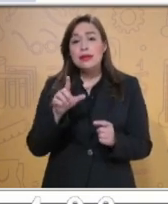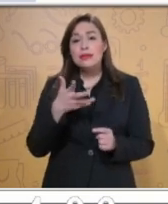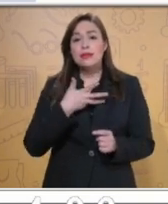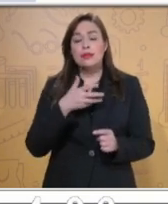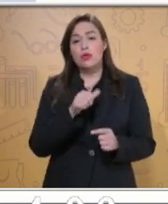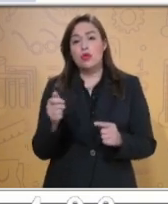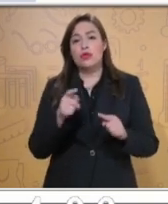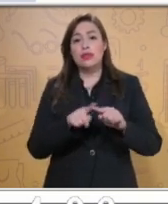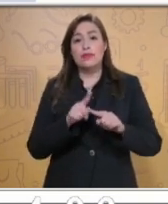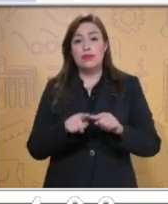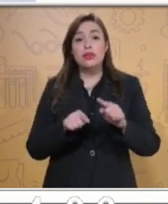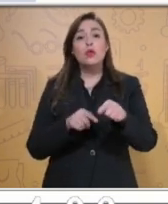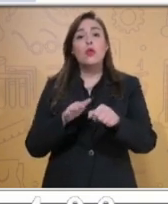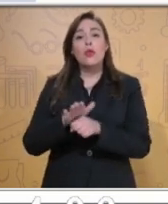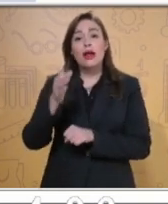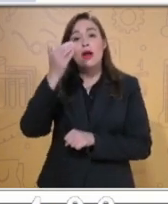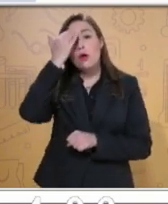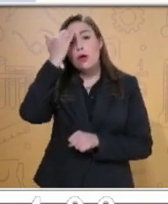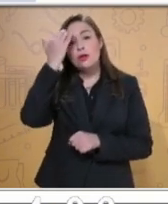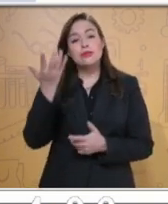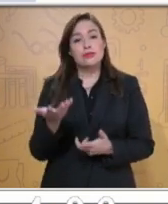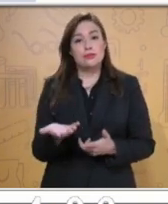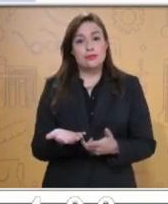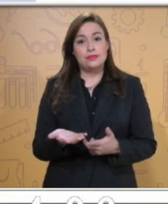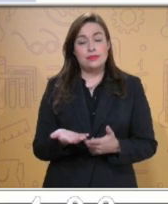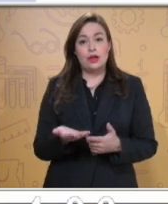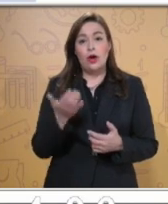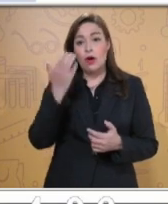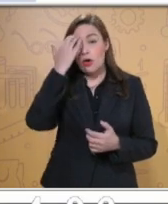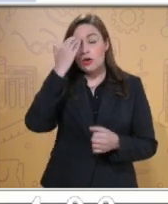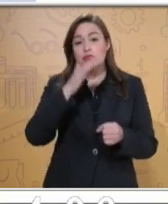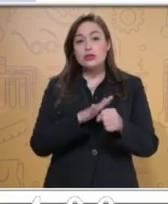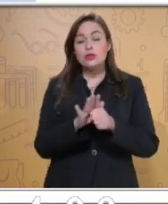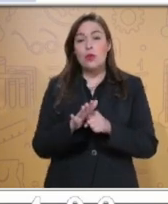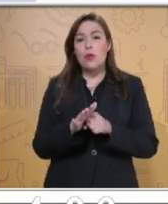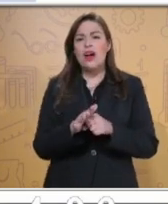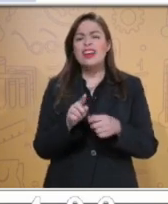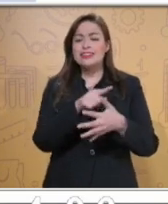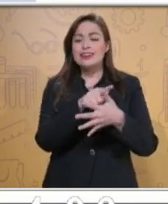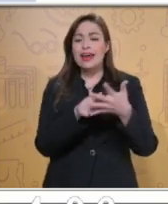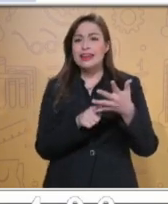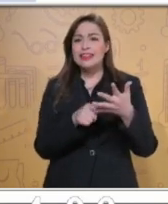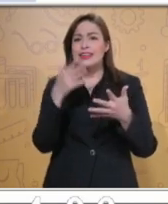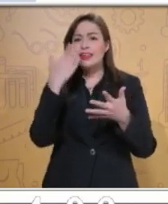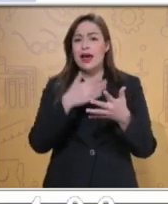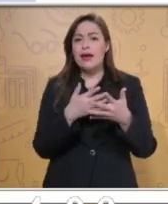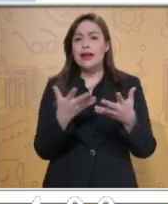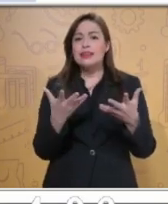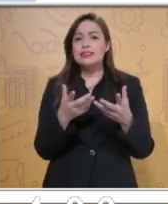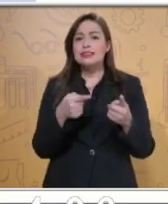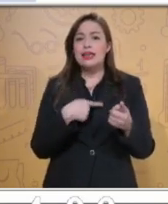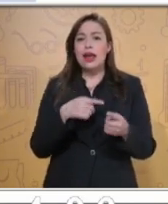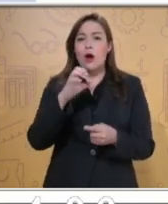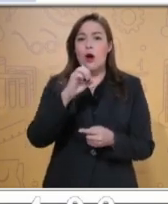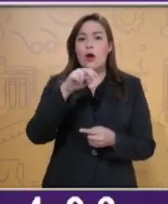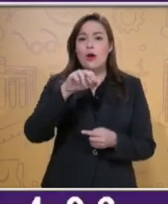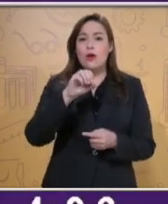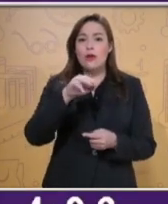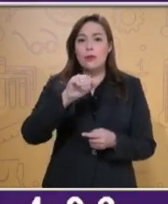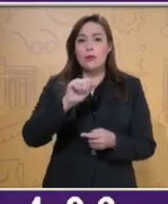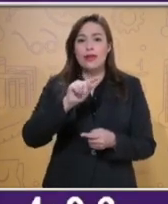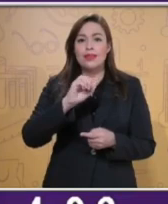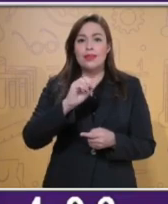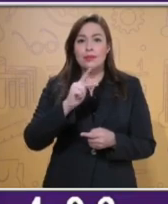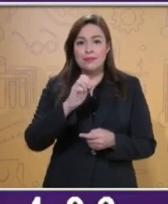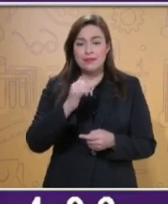know? Do you know a characteristic about the onomatopoeias? I told you in the last class that